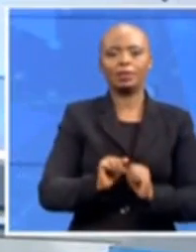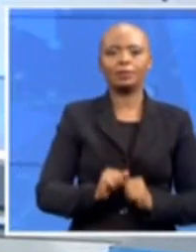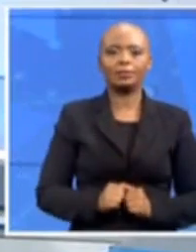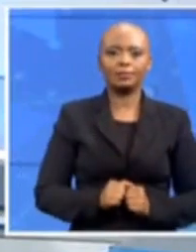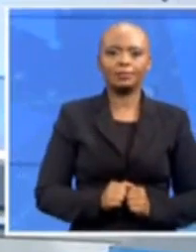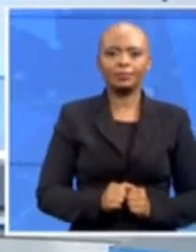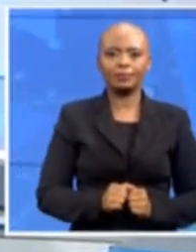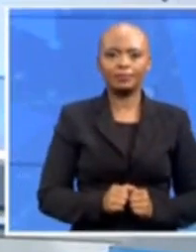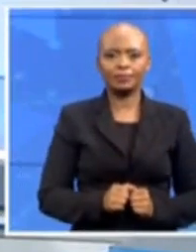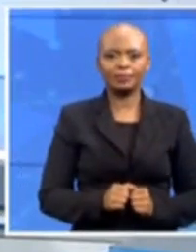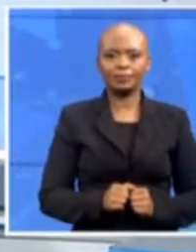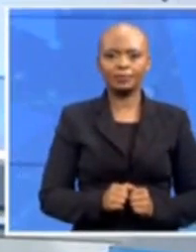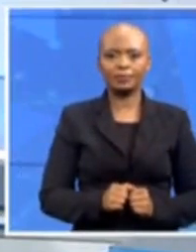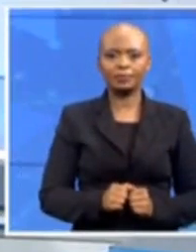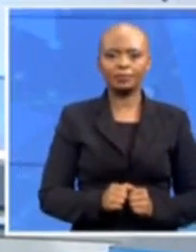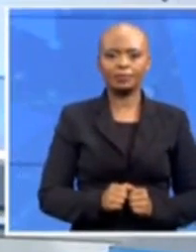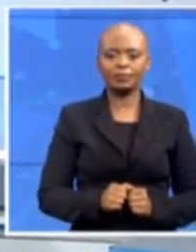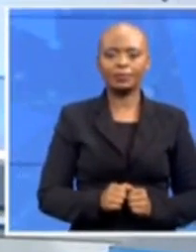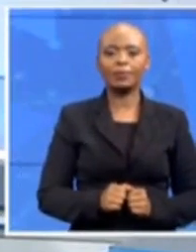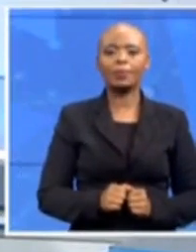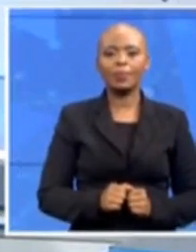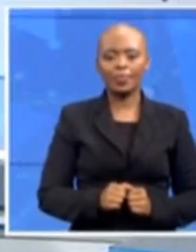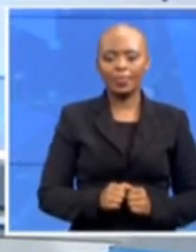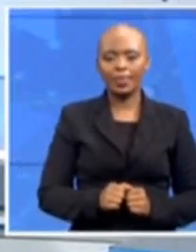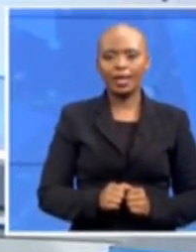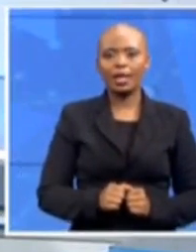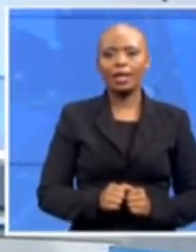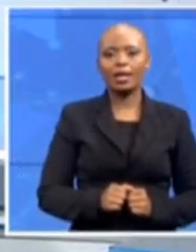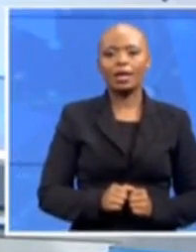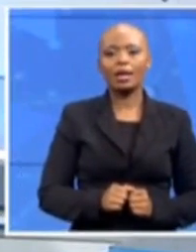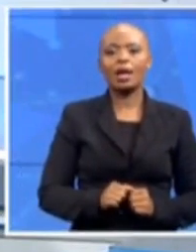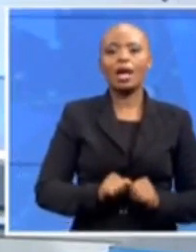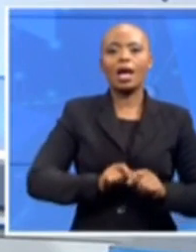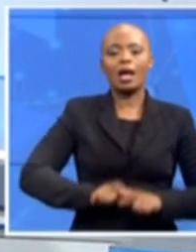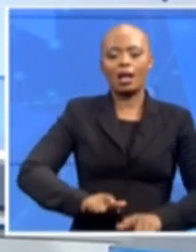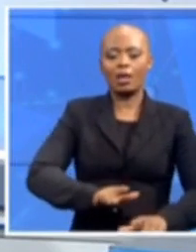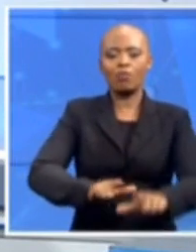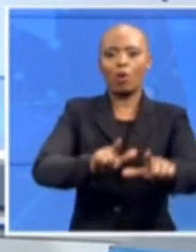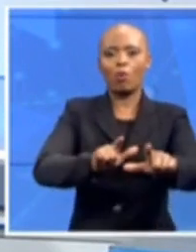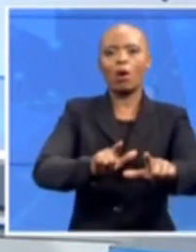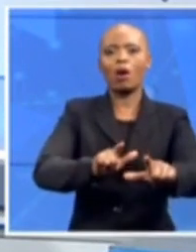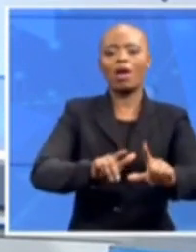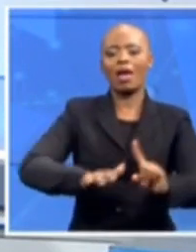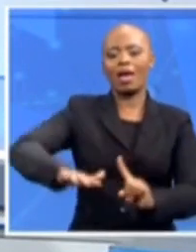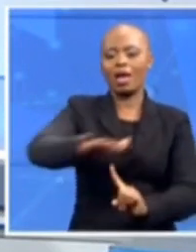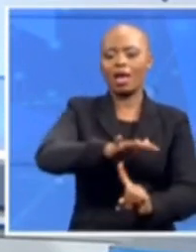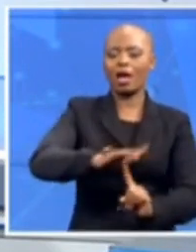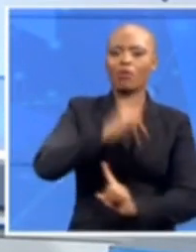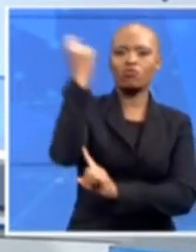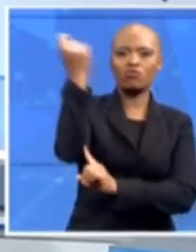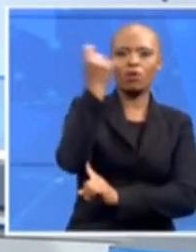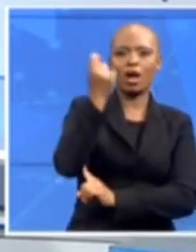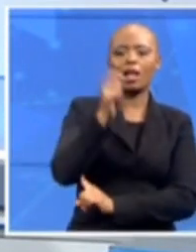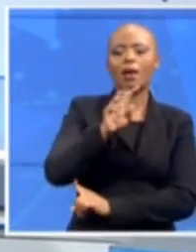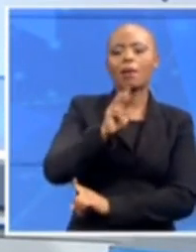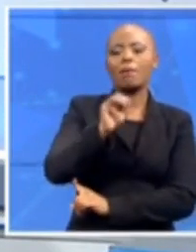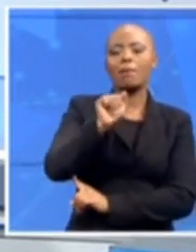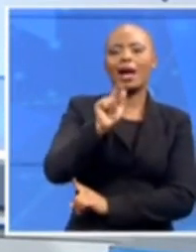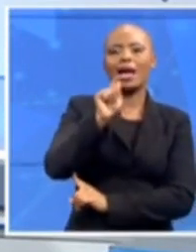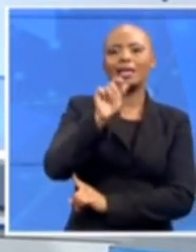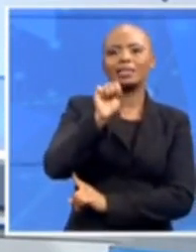I want to take you now to Limpopo. The rural areas in and around Matsila in the province are set to benefit